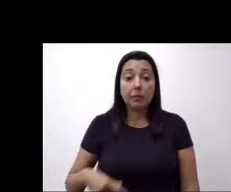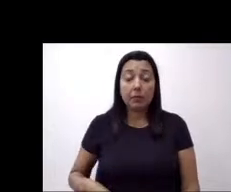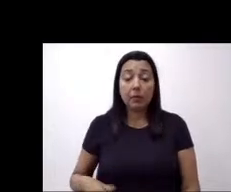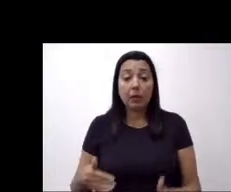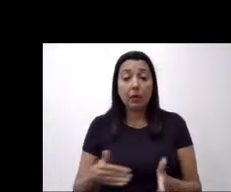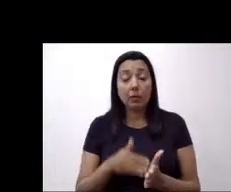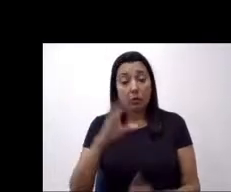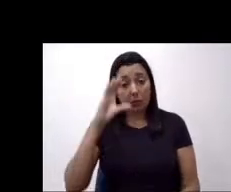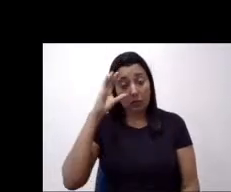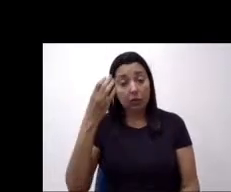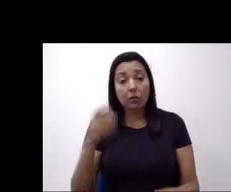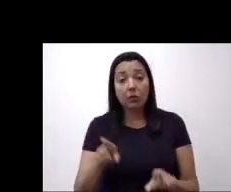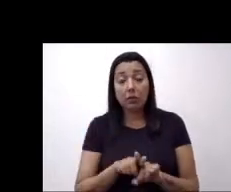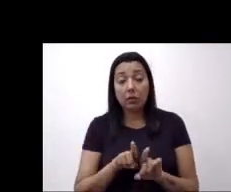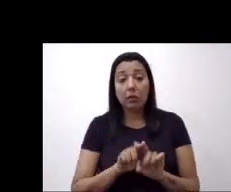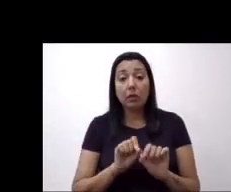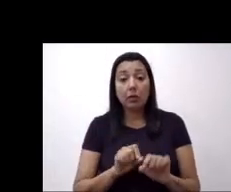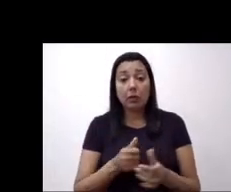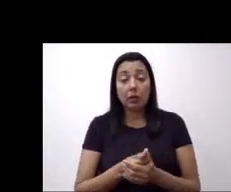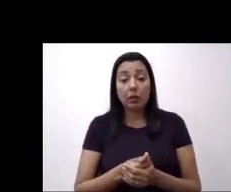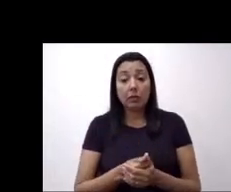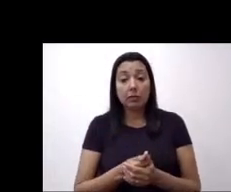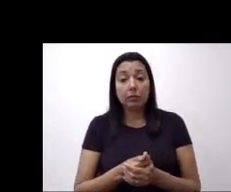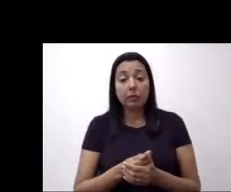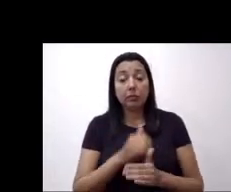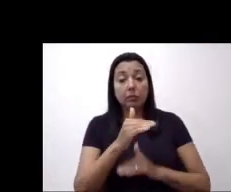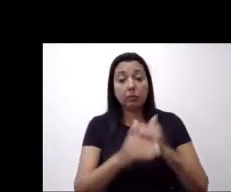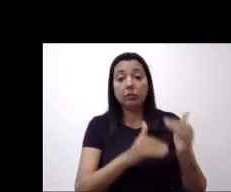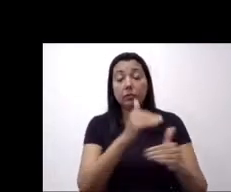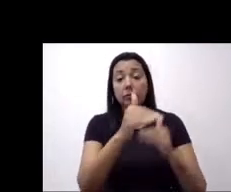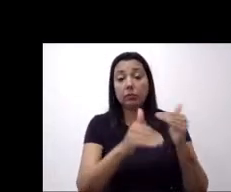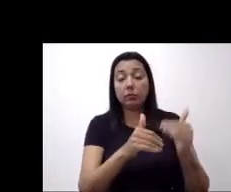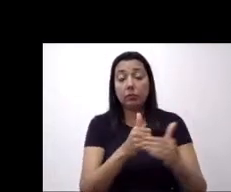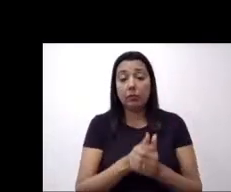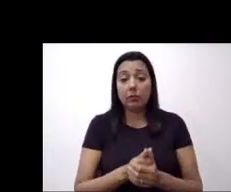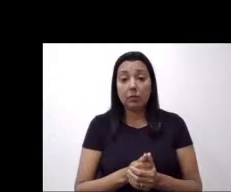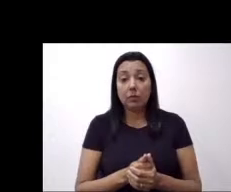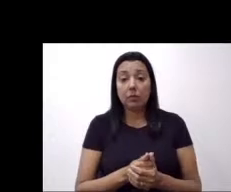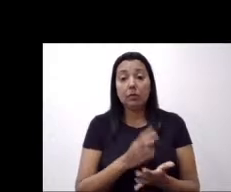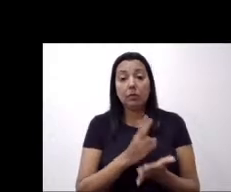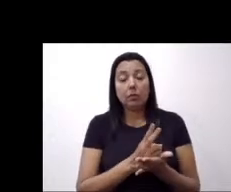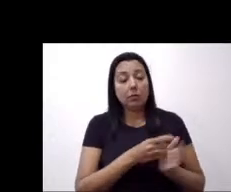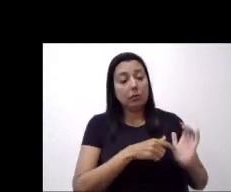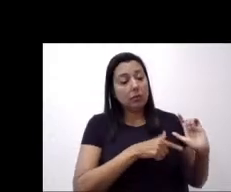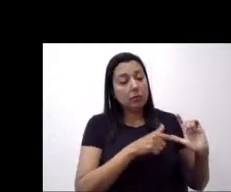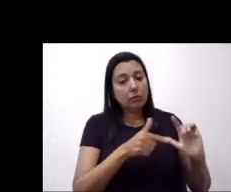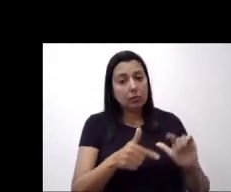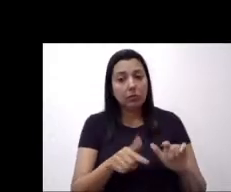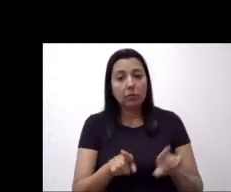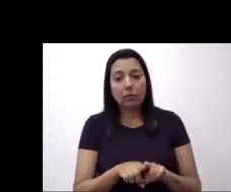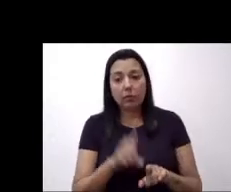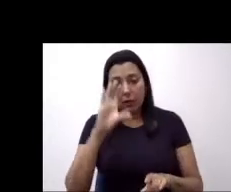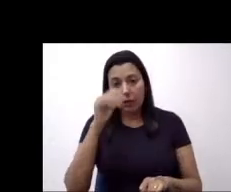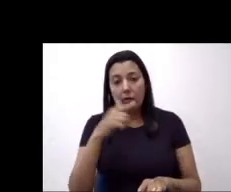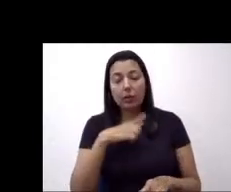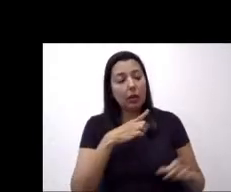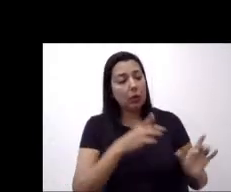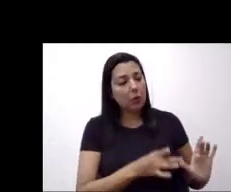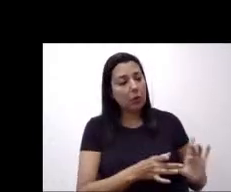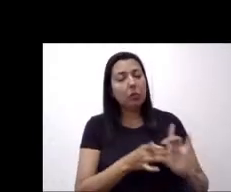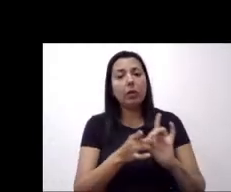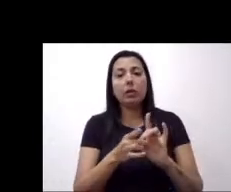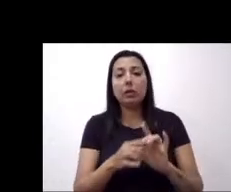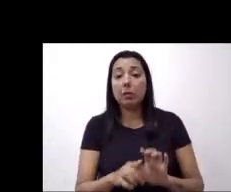own trajectory of enrollment. And each solution was contested. The first solution was contested when